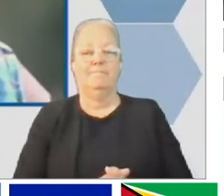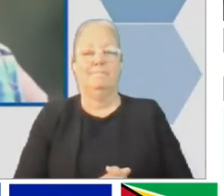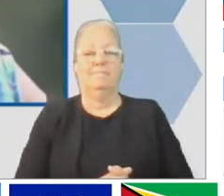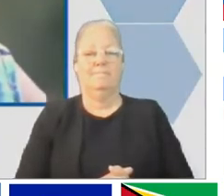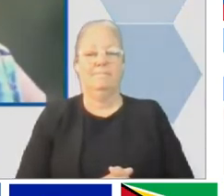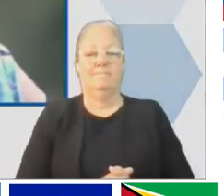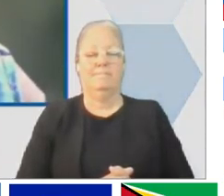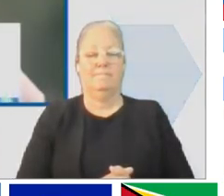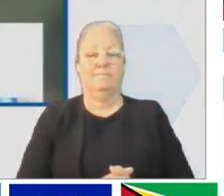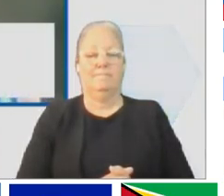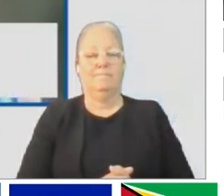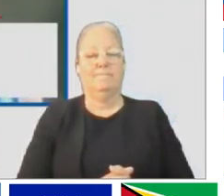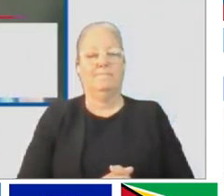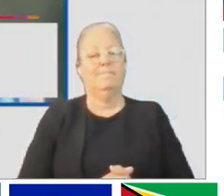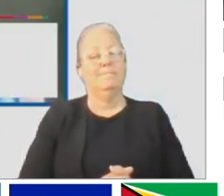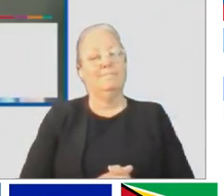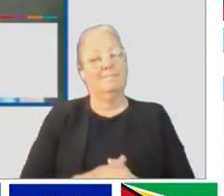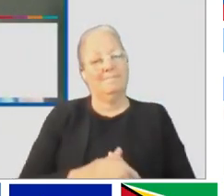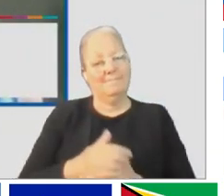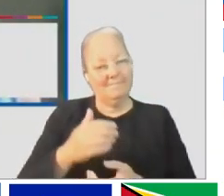Hello.